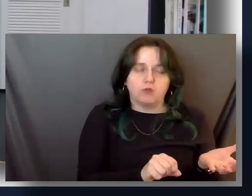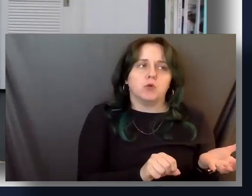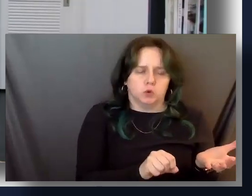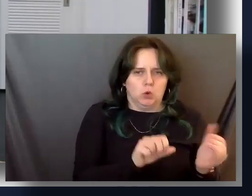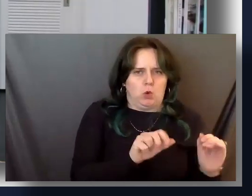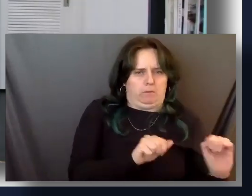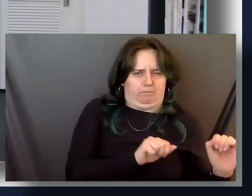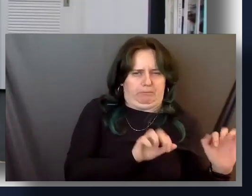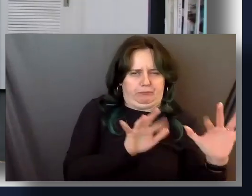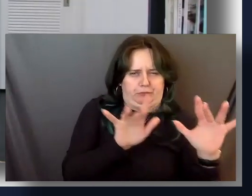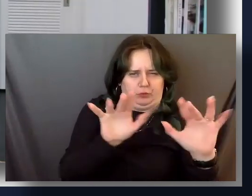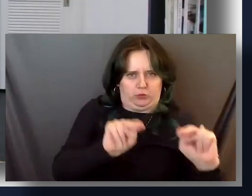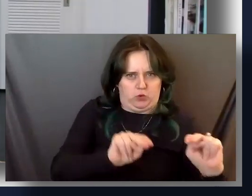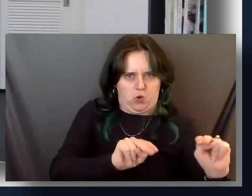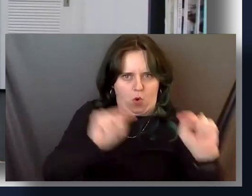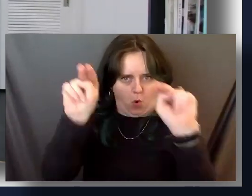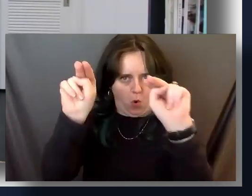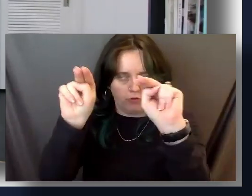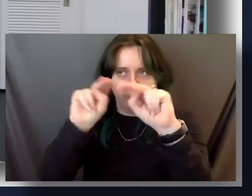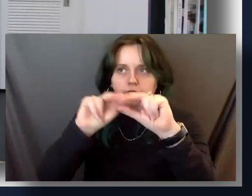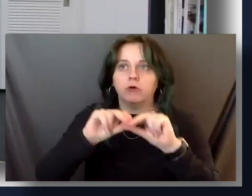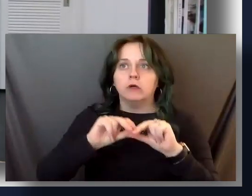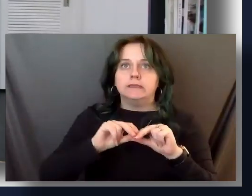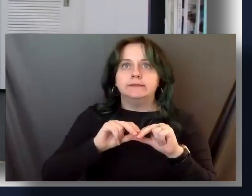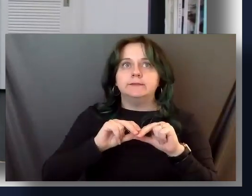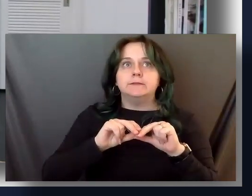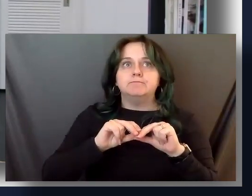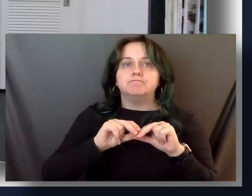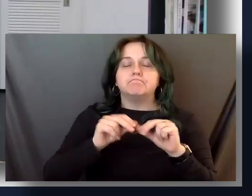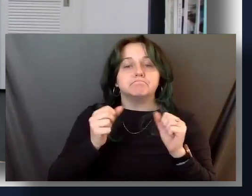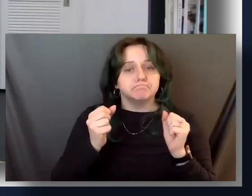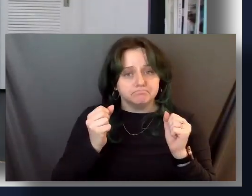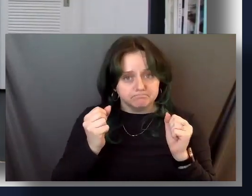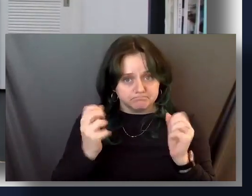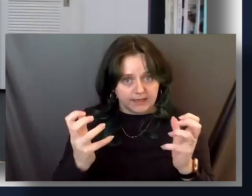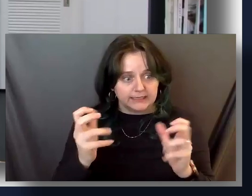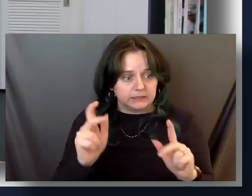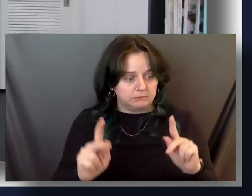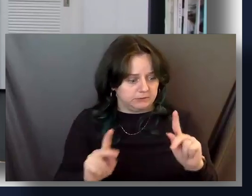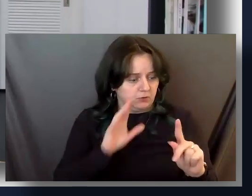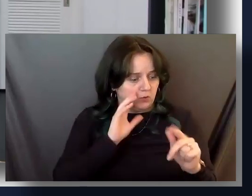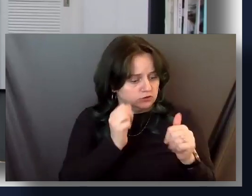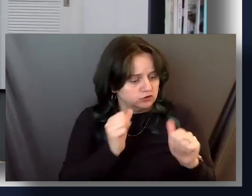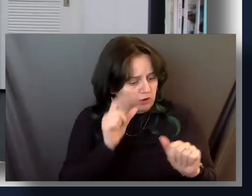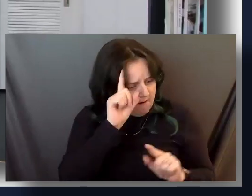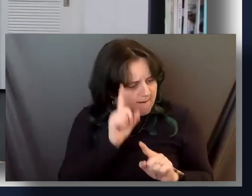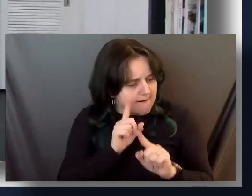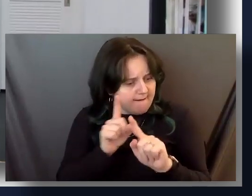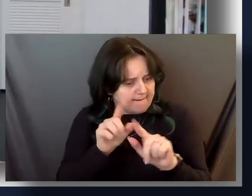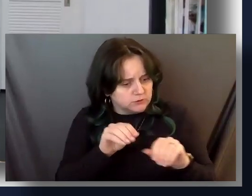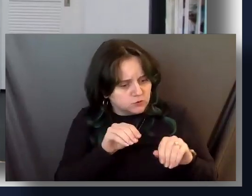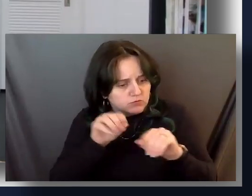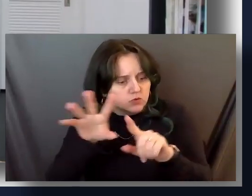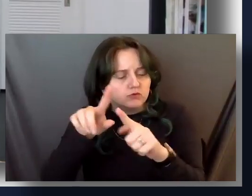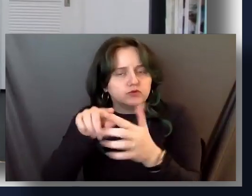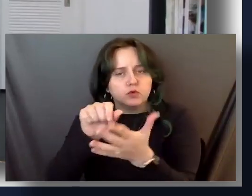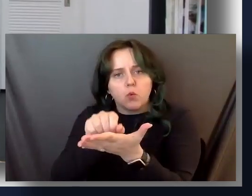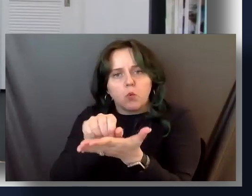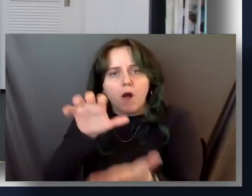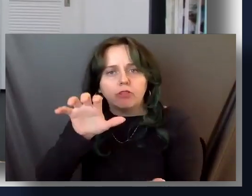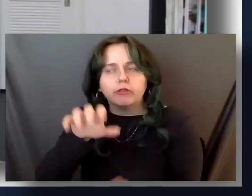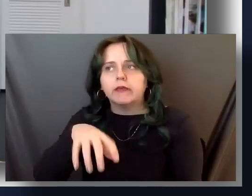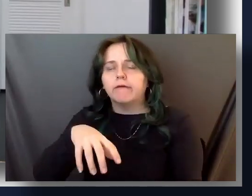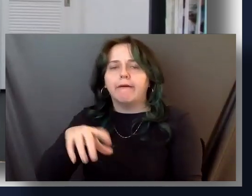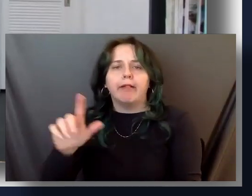north. Many of those migrants are likely to try to move to